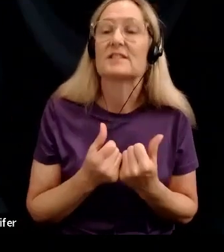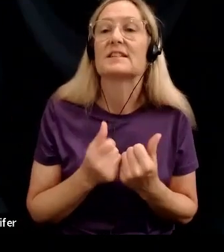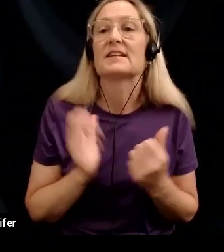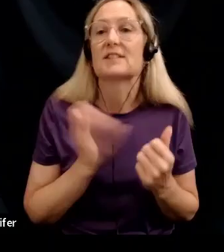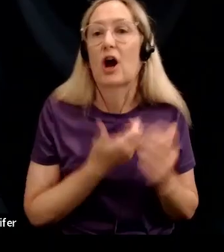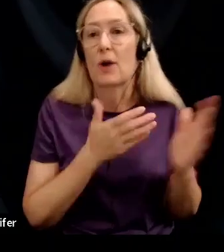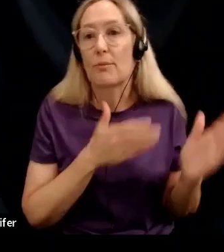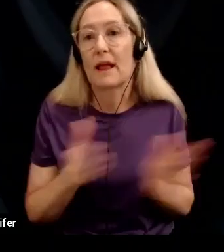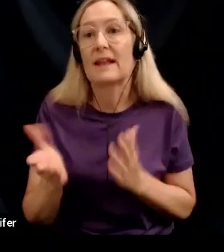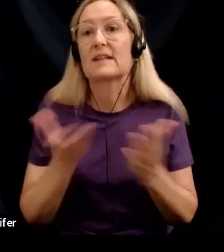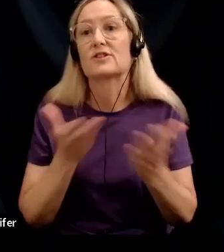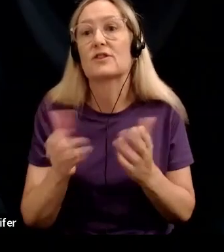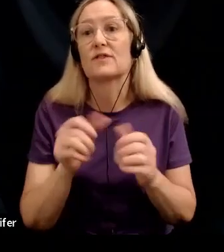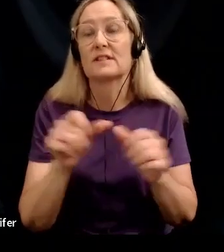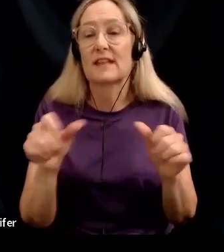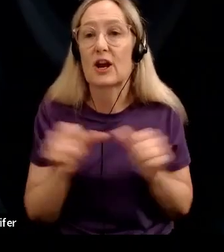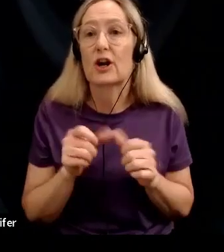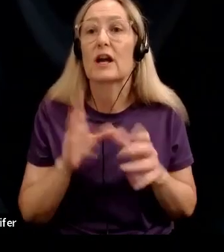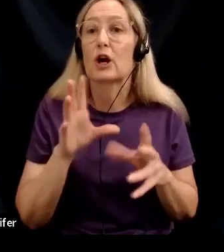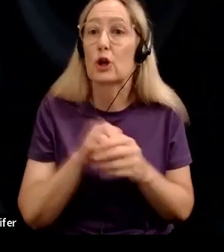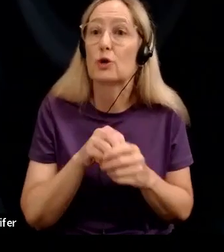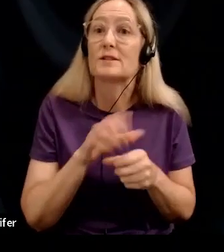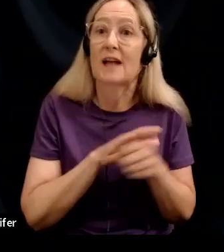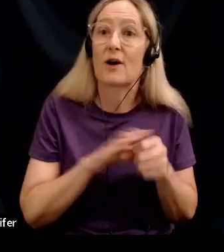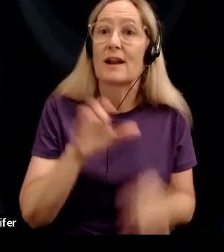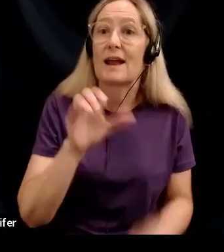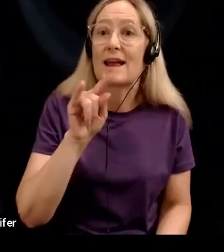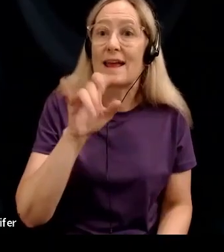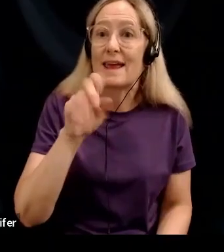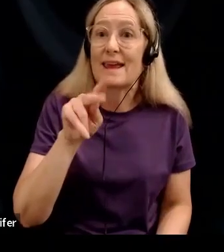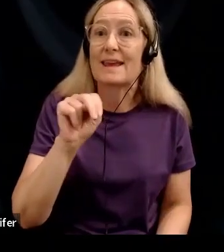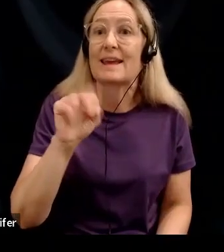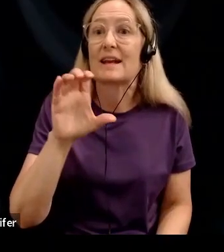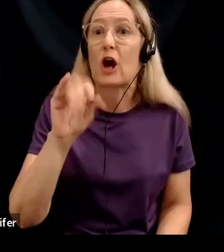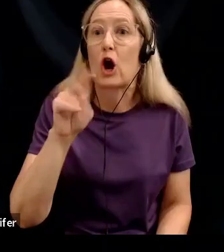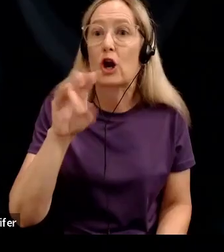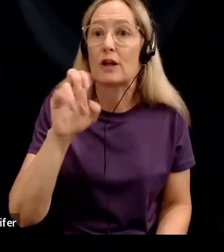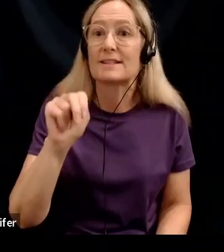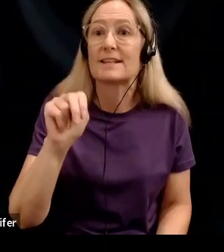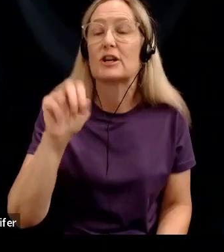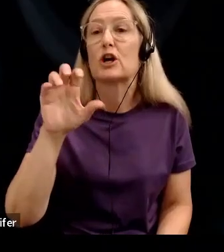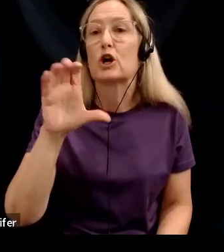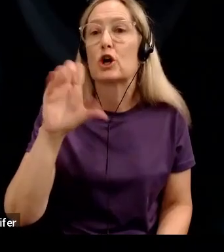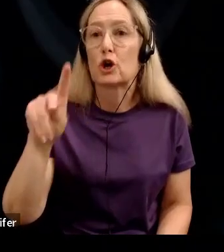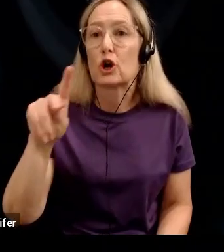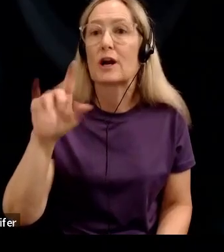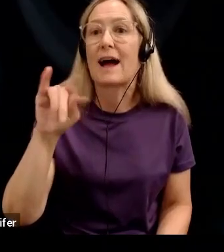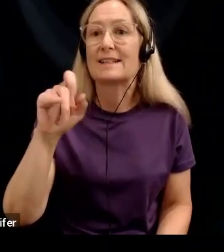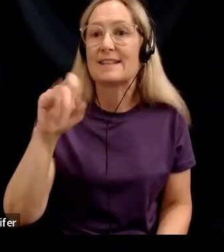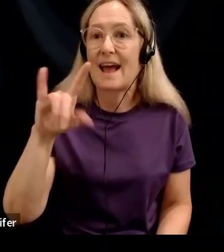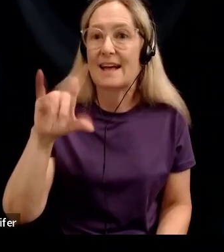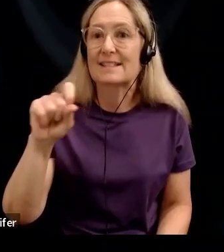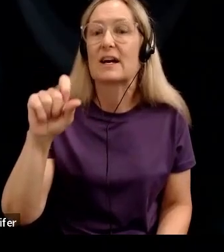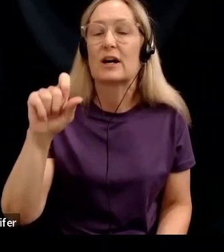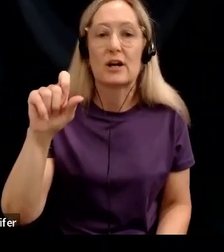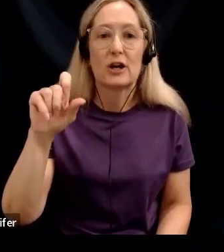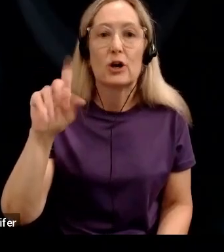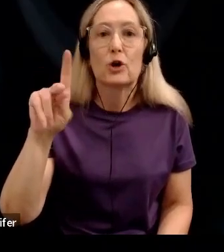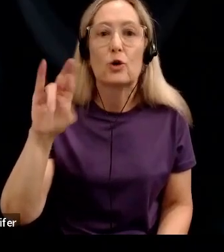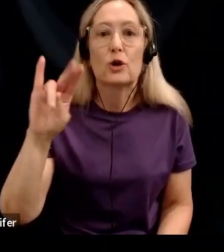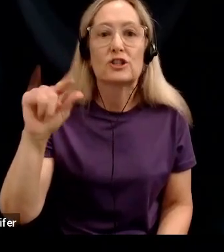planning and service area includes the counties Aiken, Carlton, Cook, Itasca, Koochiching, Lake, and St.